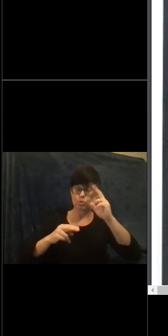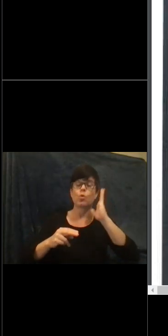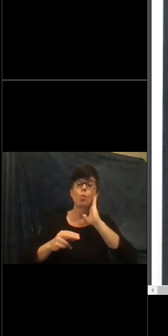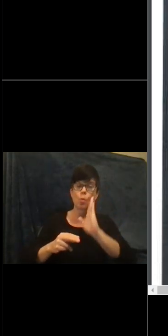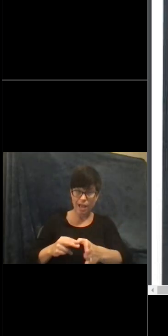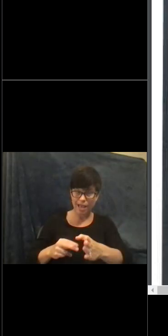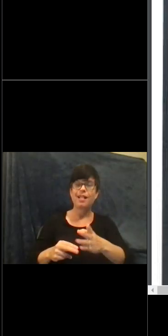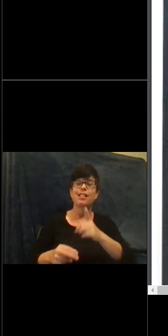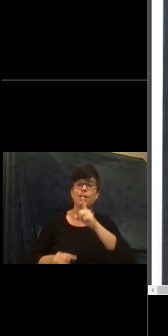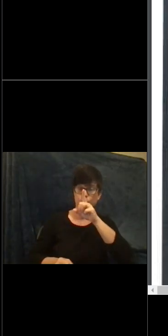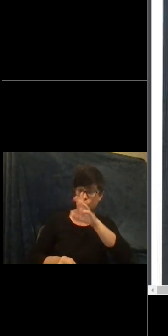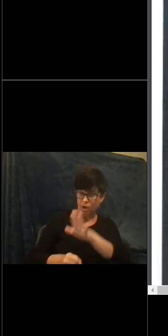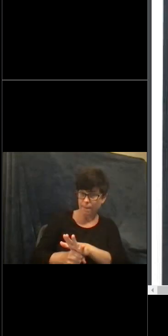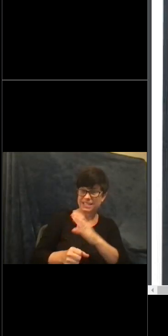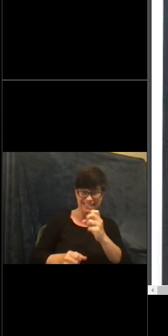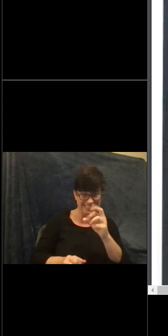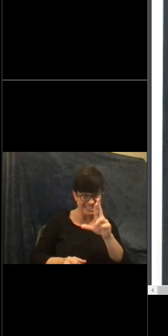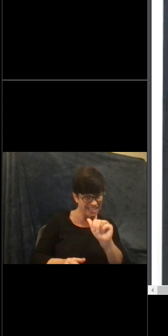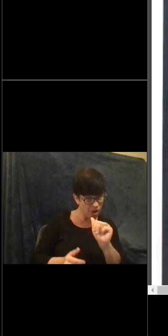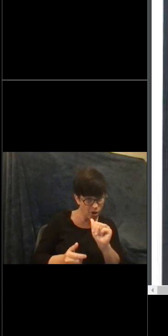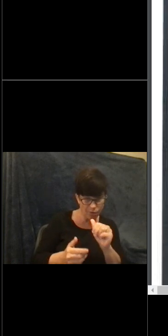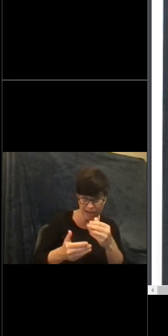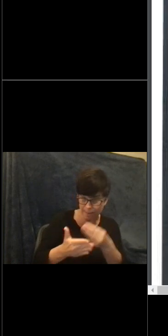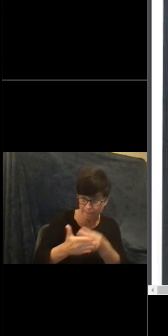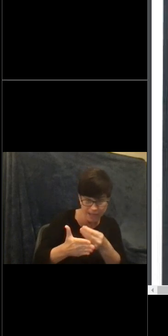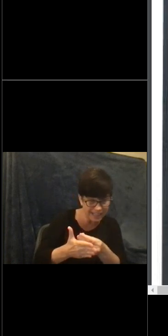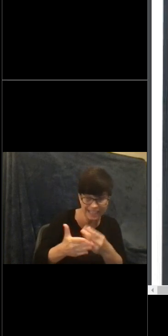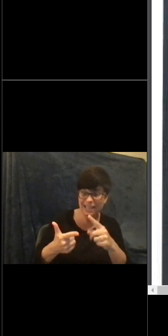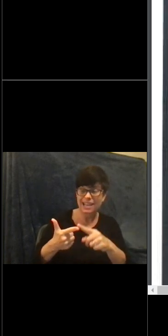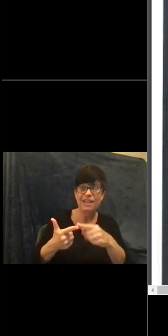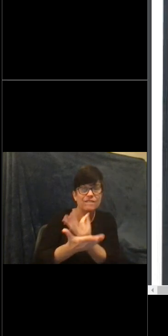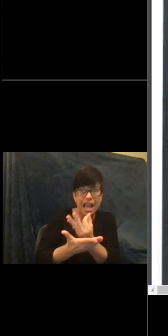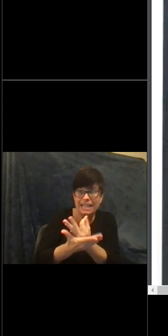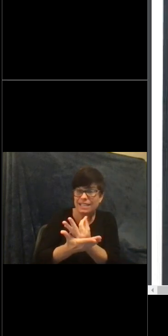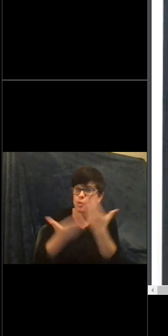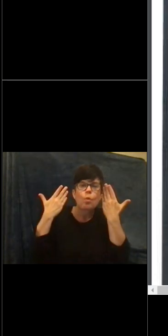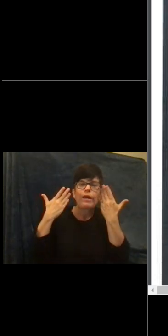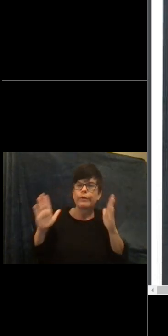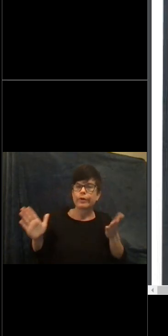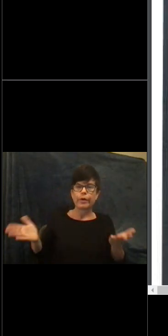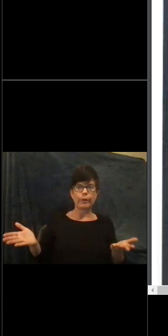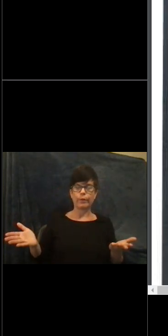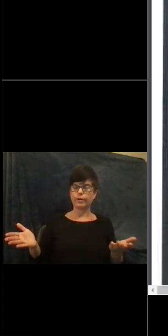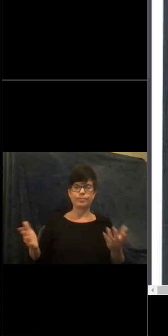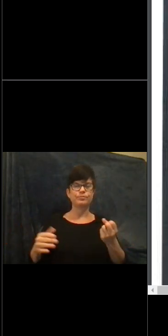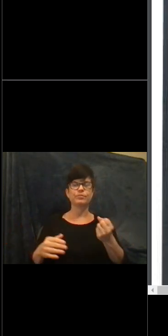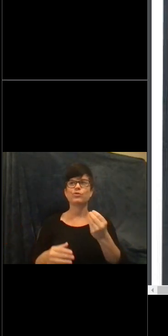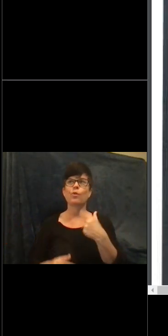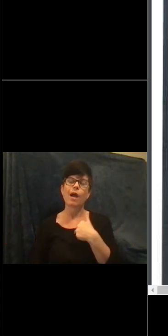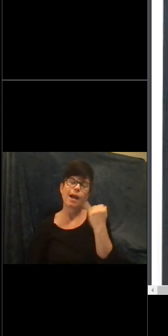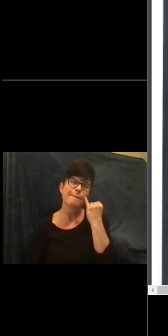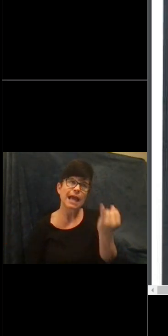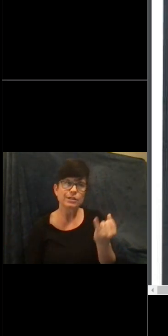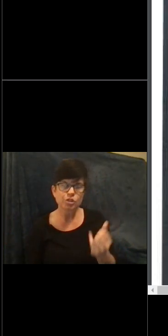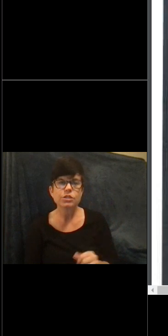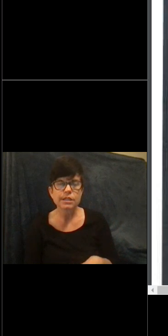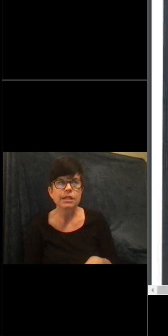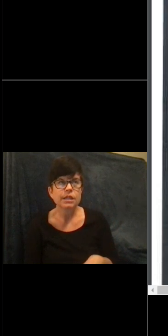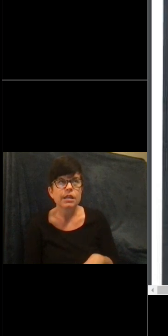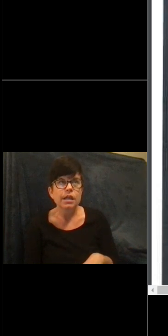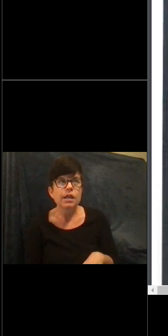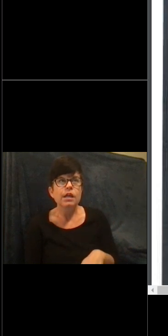CRA dollars? We don't know. And so, you know, I would imagine that what